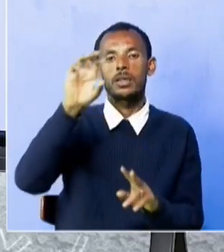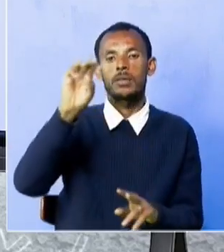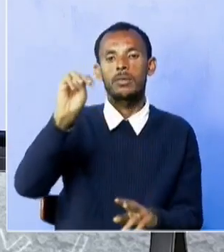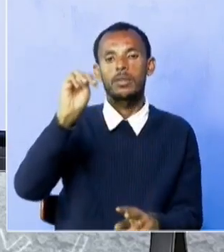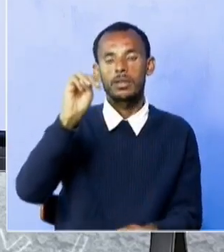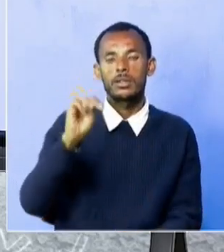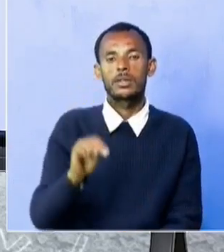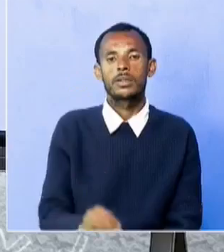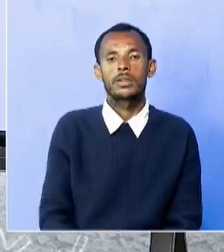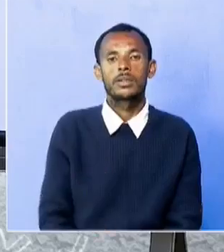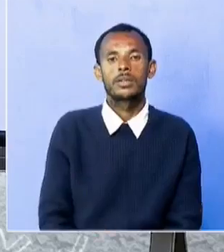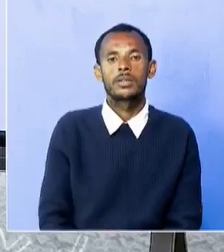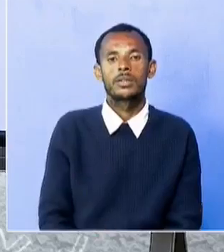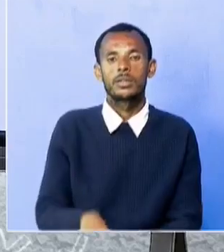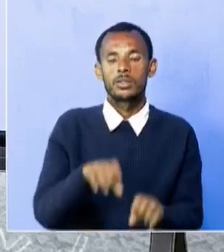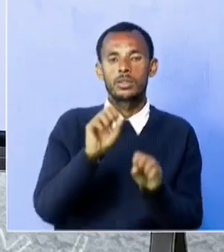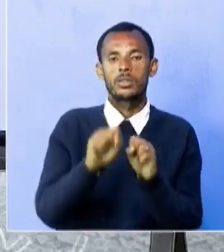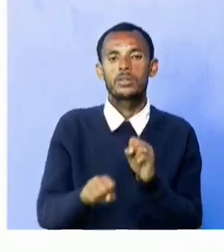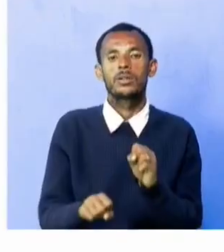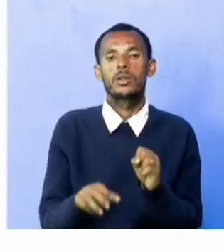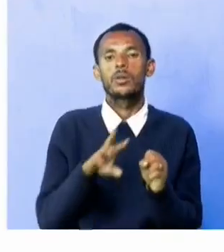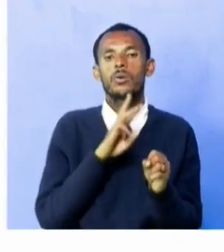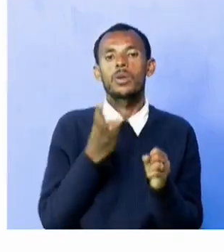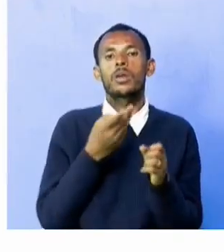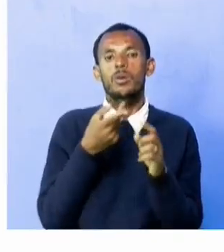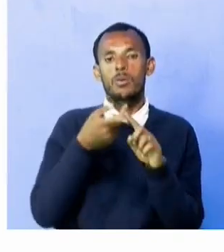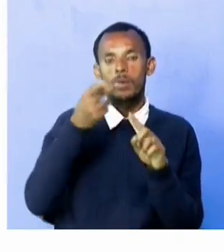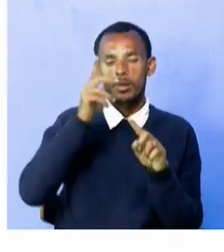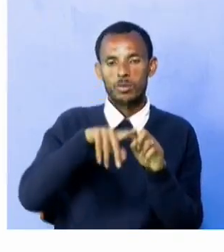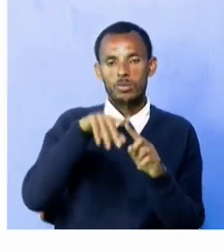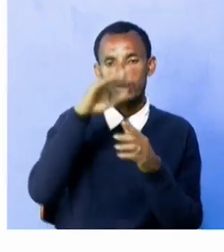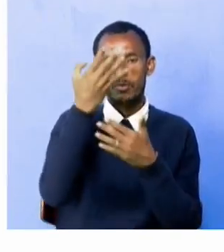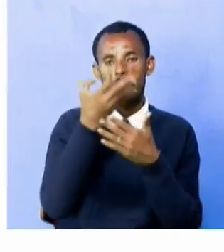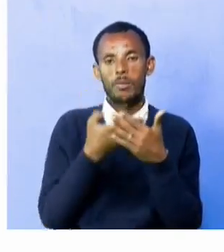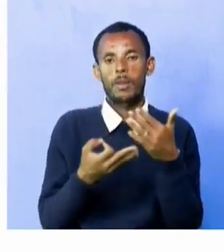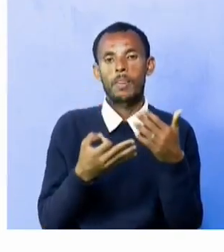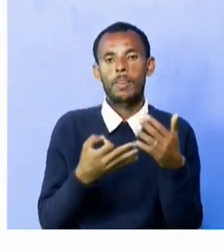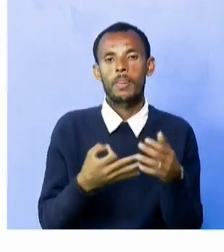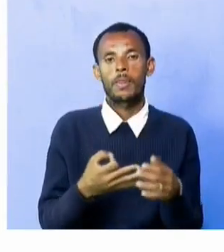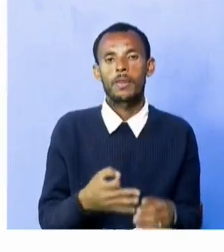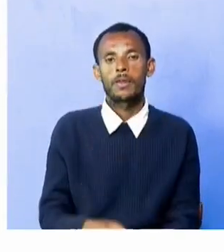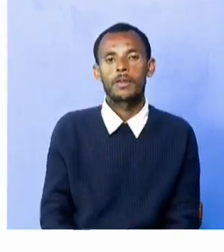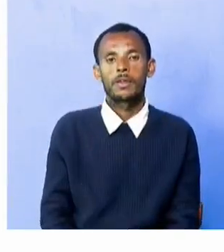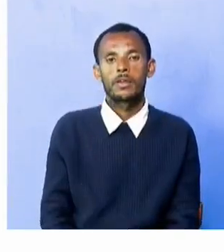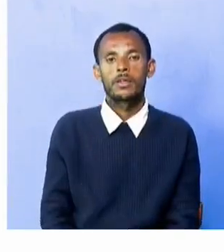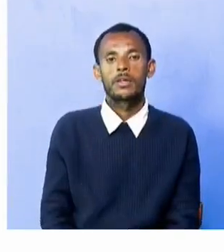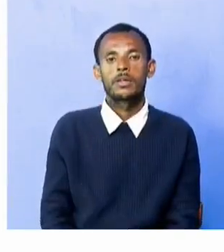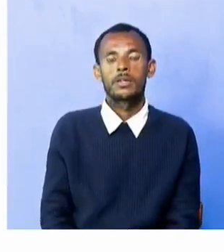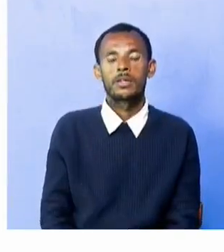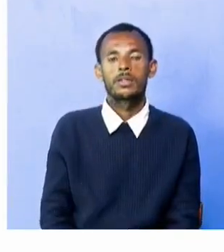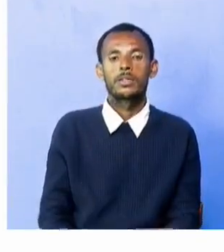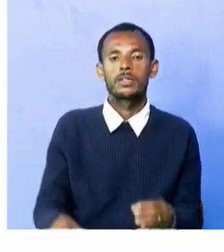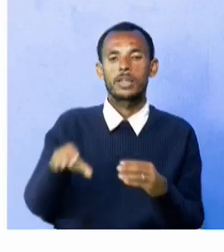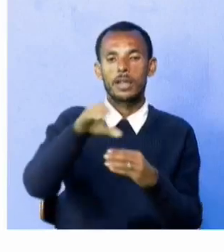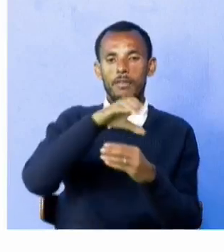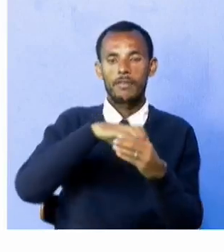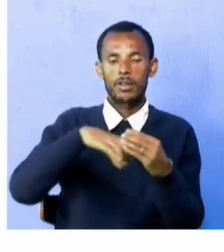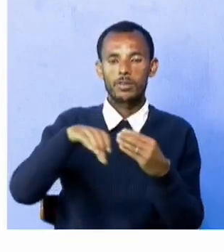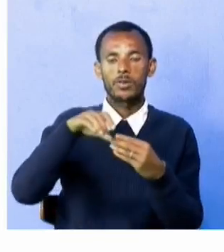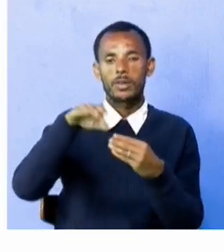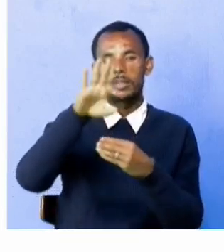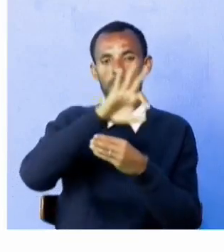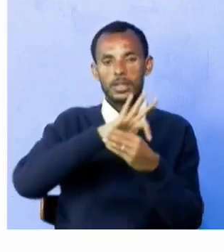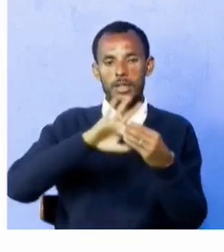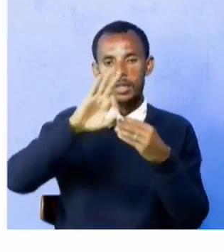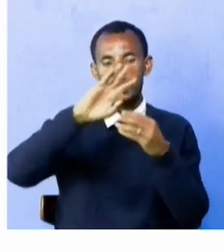right? So we go back to the formula. Okay, the circumference of a circle